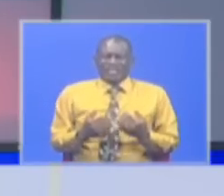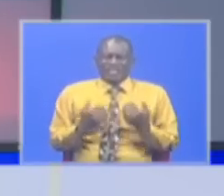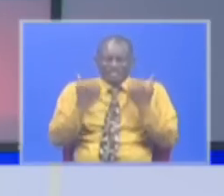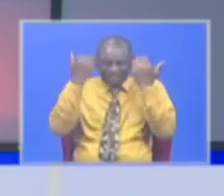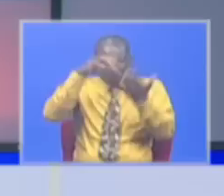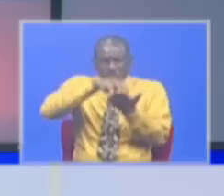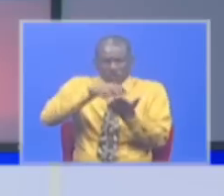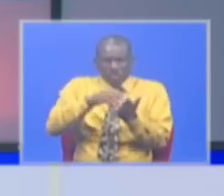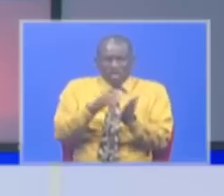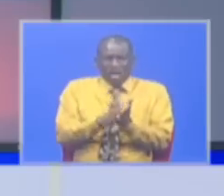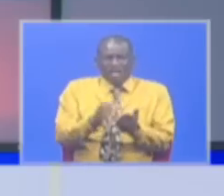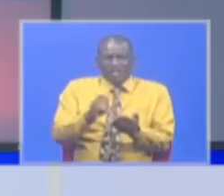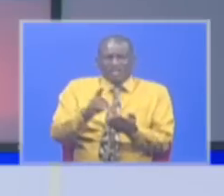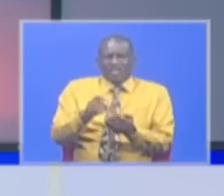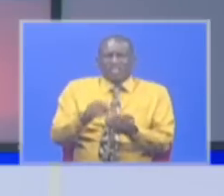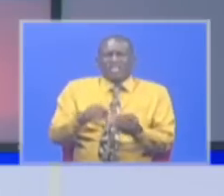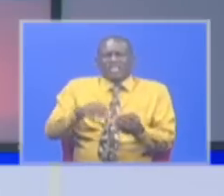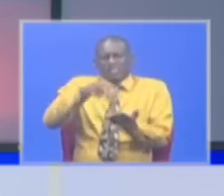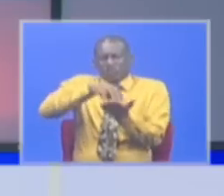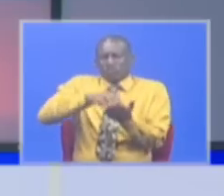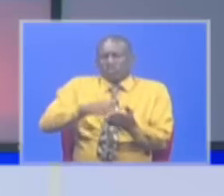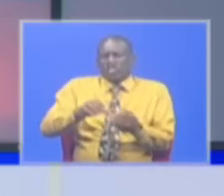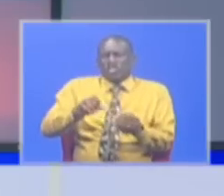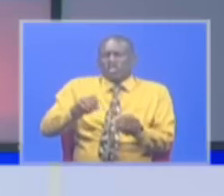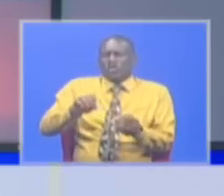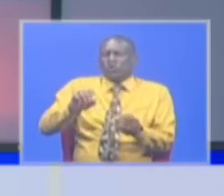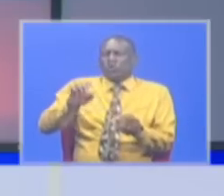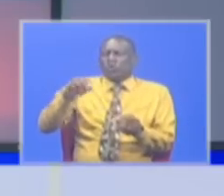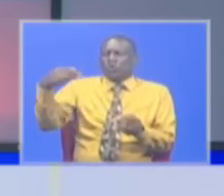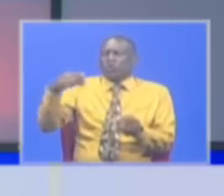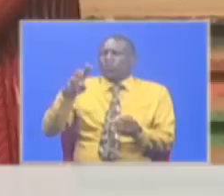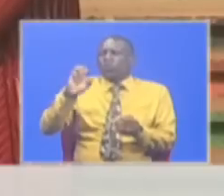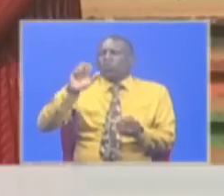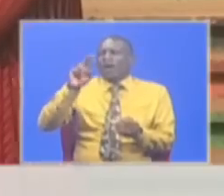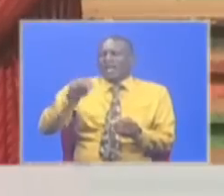in China persists. NTV's Brenda Wanga with the details.